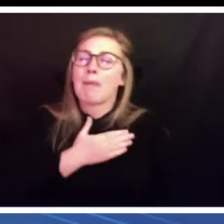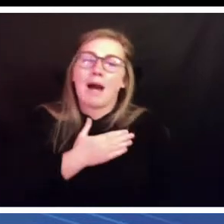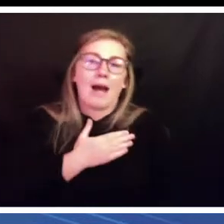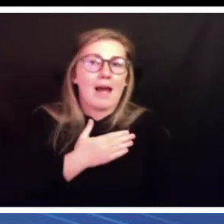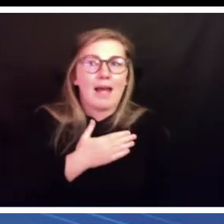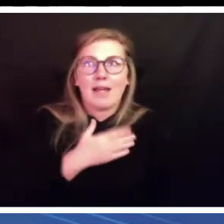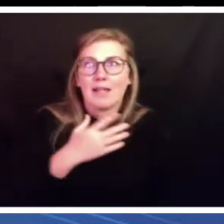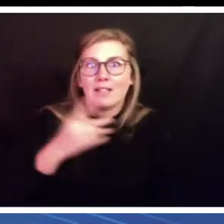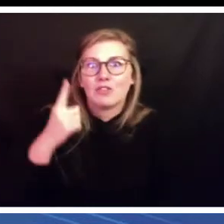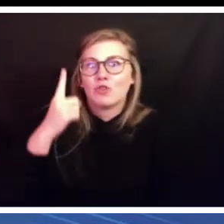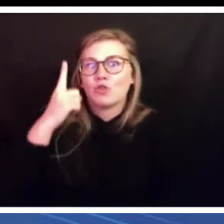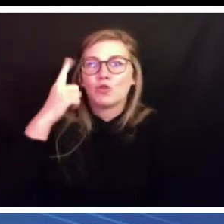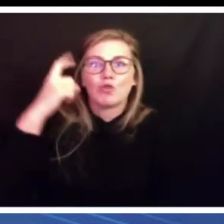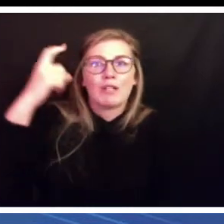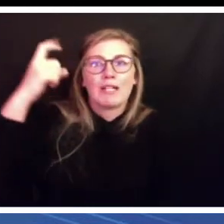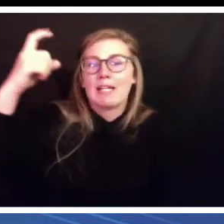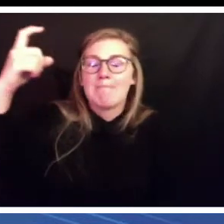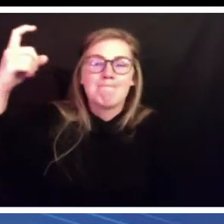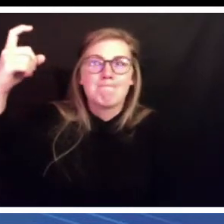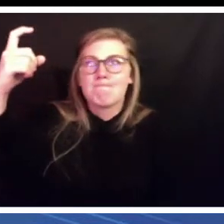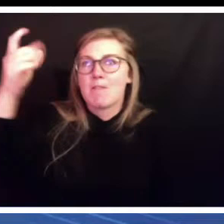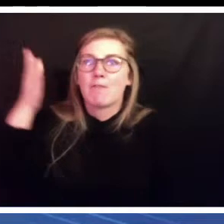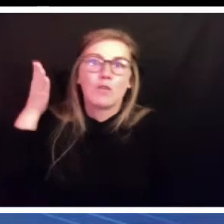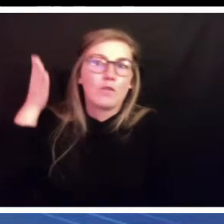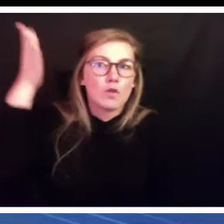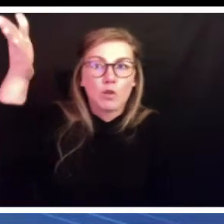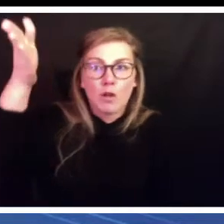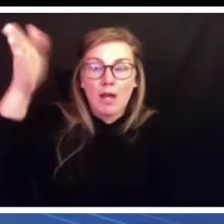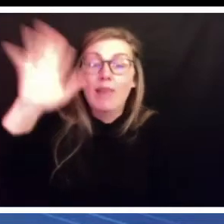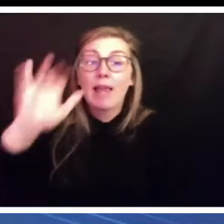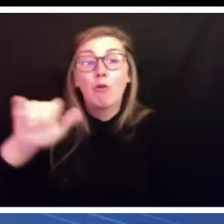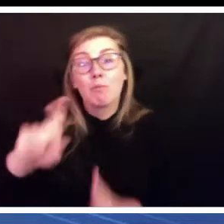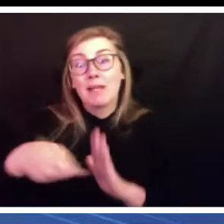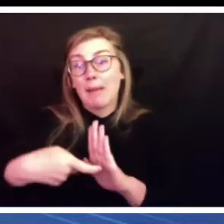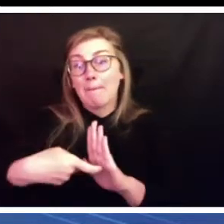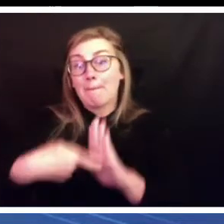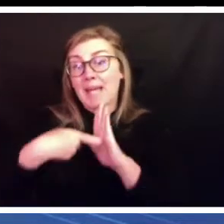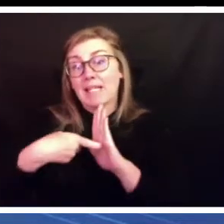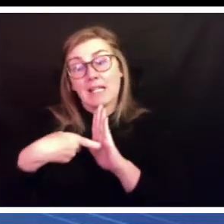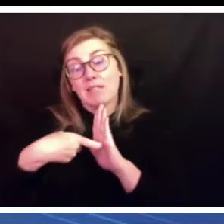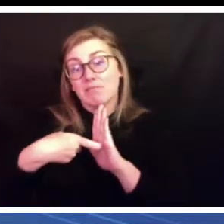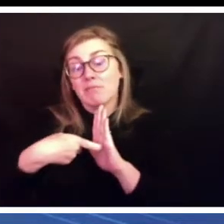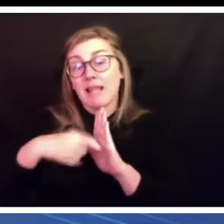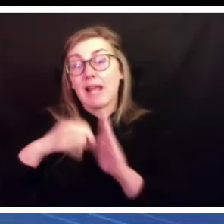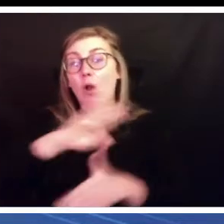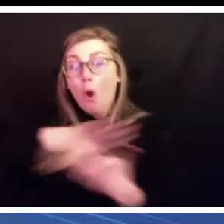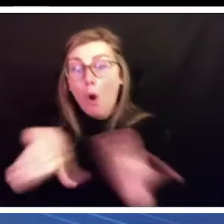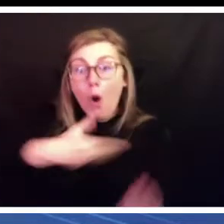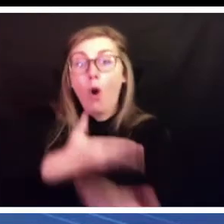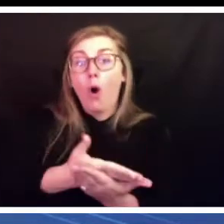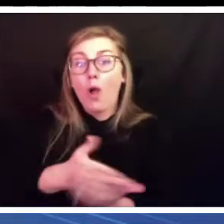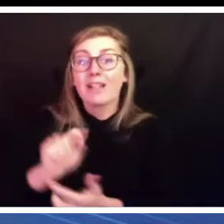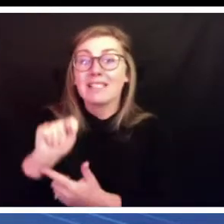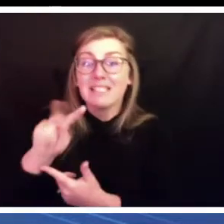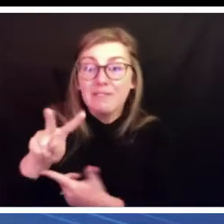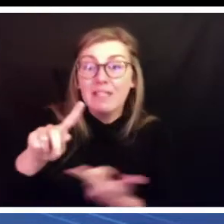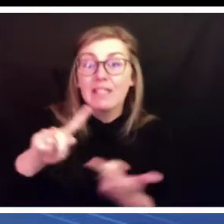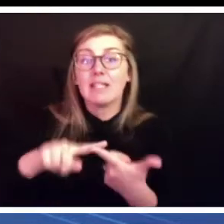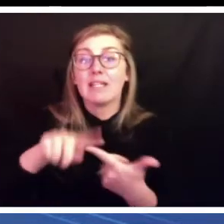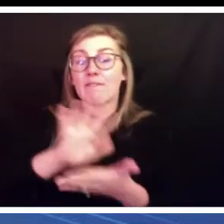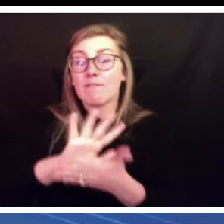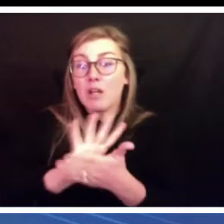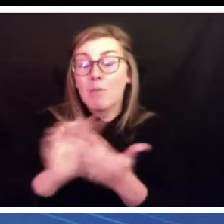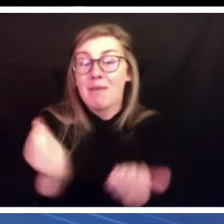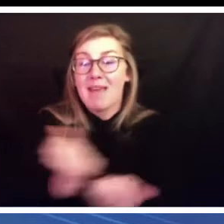be that it was mandated that all media was audio described and captioned. Bottom line, all television, all film. The reason